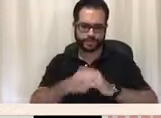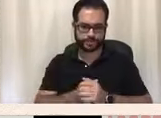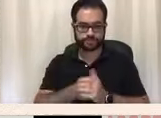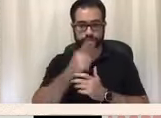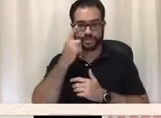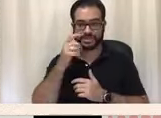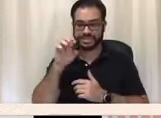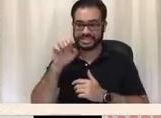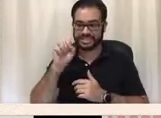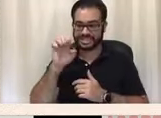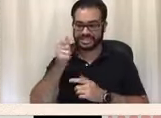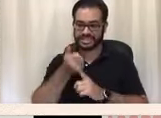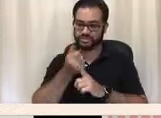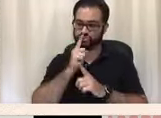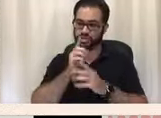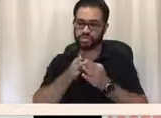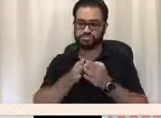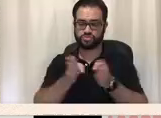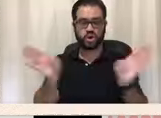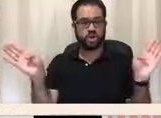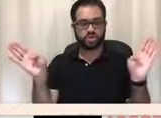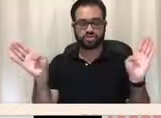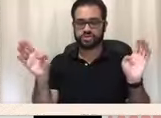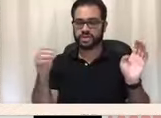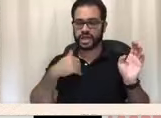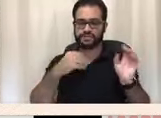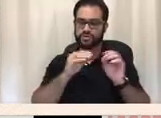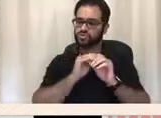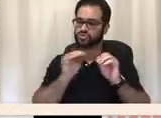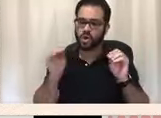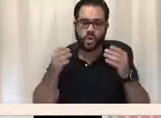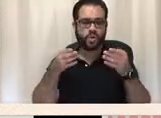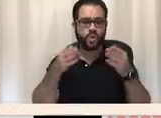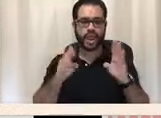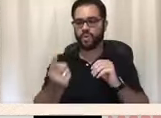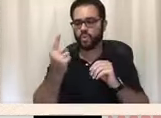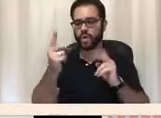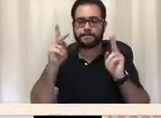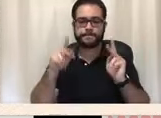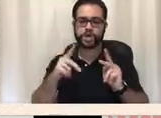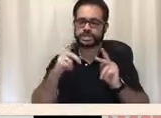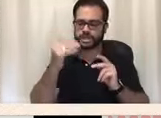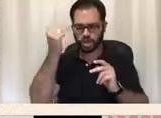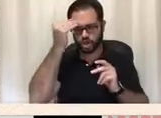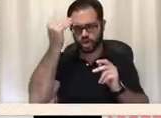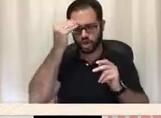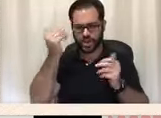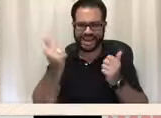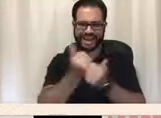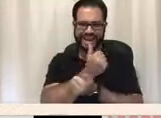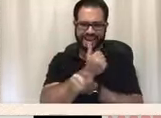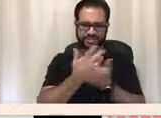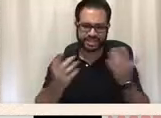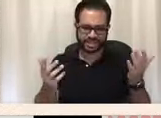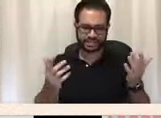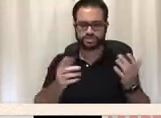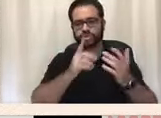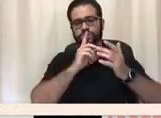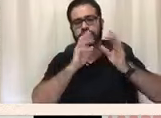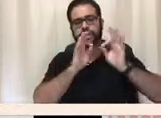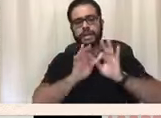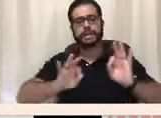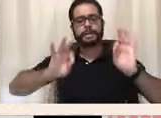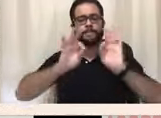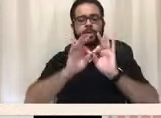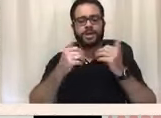broad, there is no way that one person can know everything. So it's important to have that training and